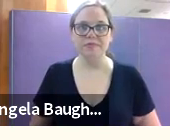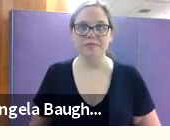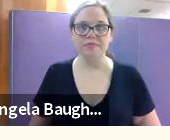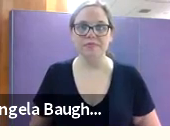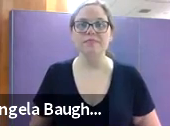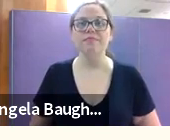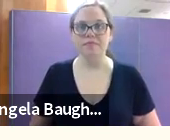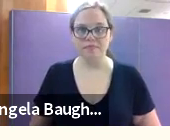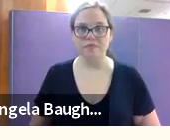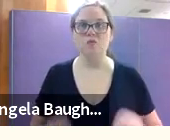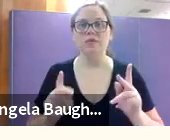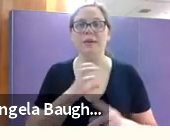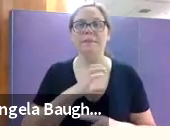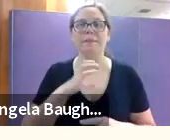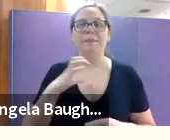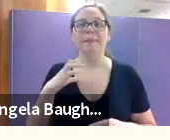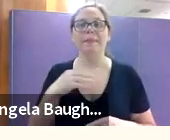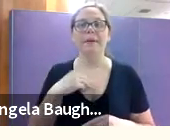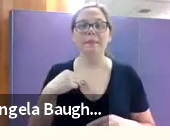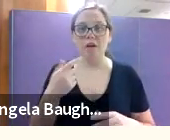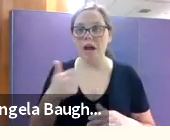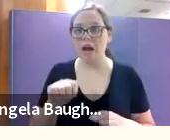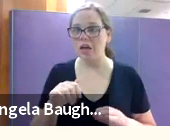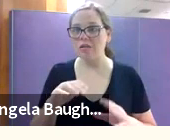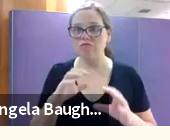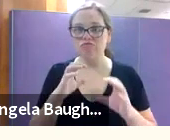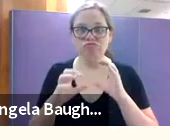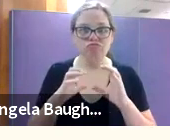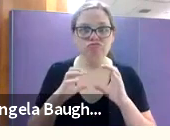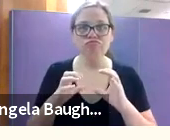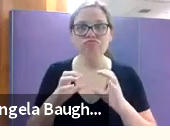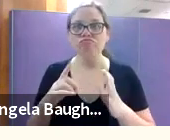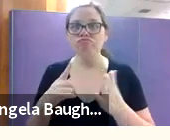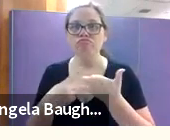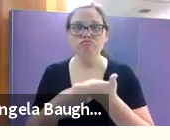All right, committee members, any conversation, discussion?